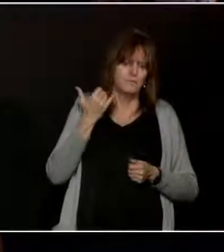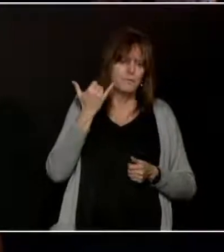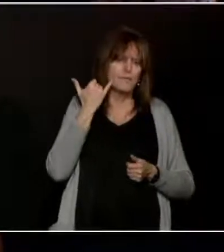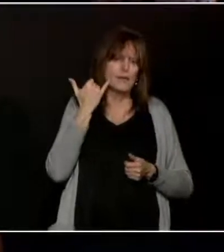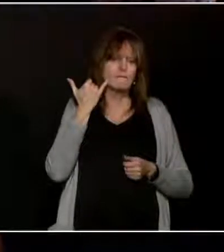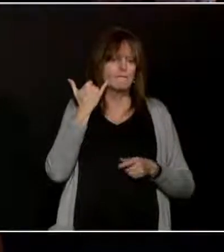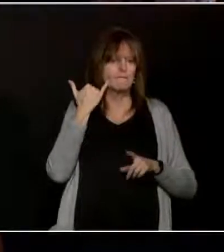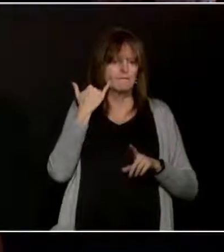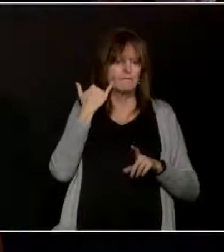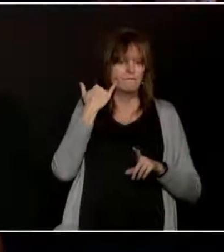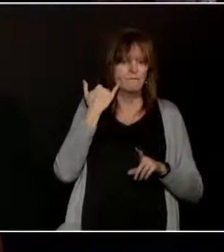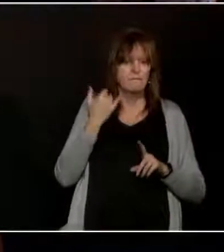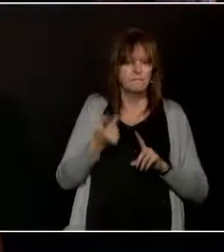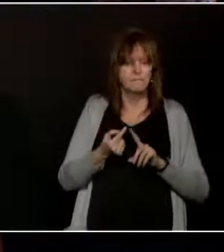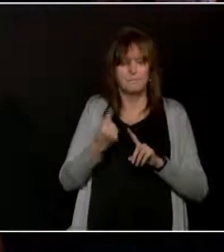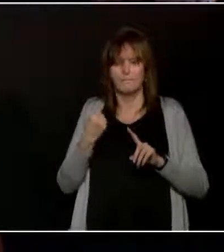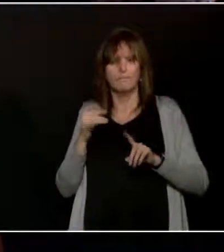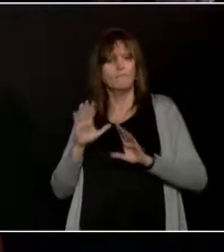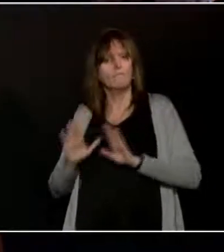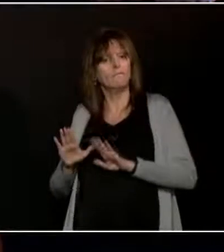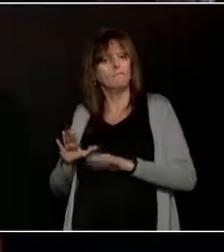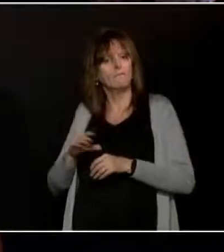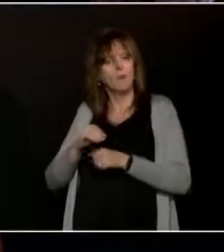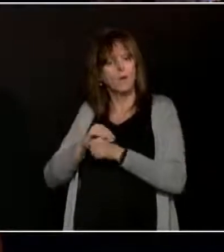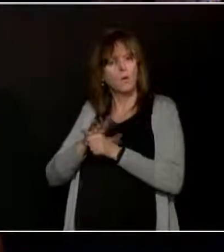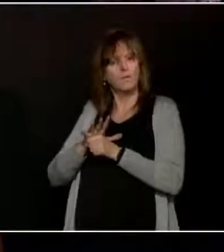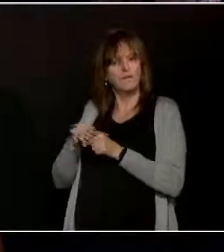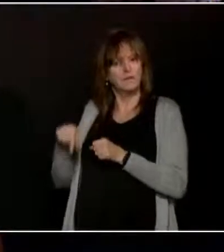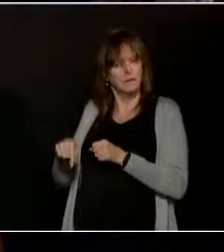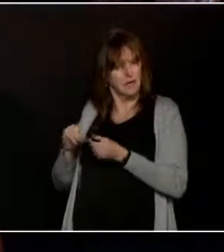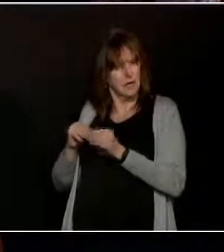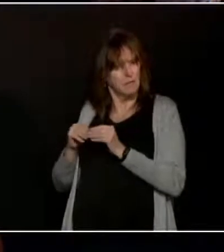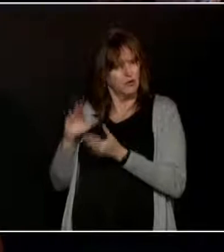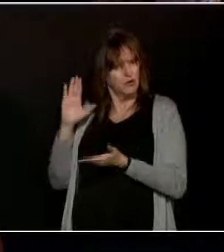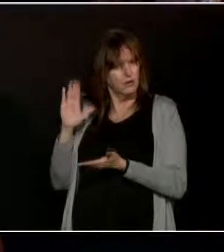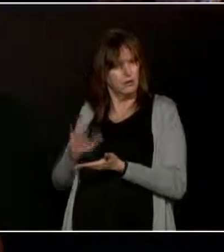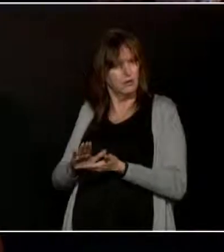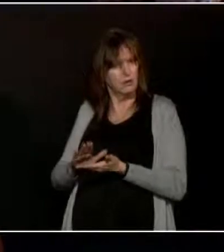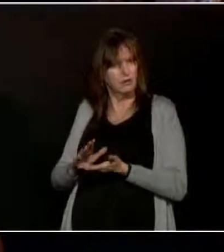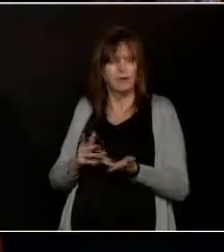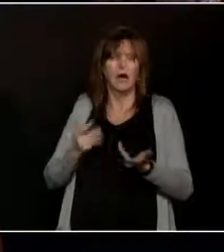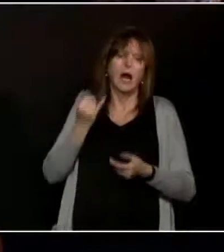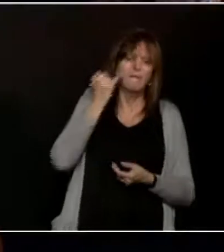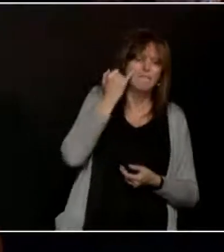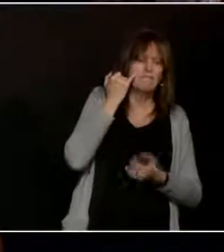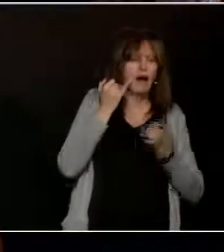in the counterfactual? I realize that I am asking you to sort of speculate here, but